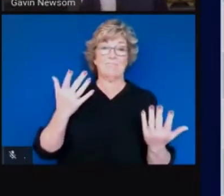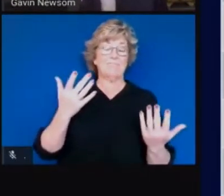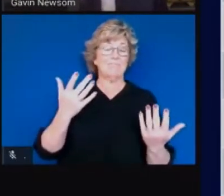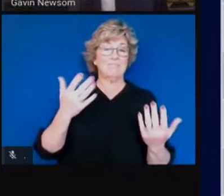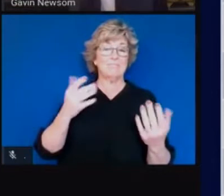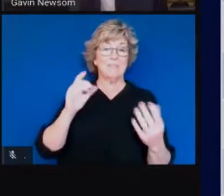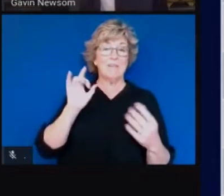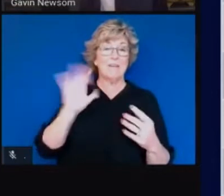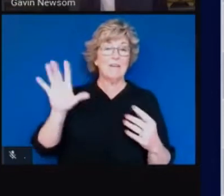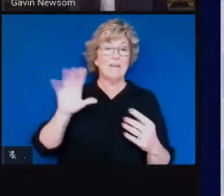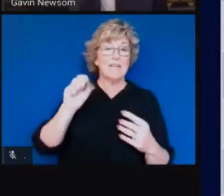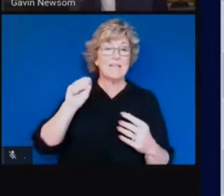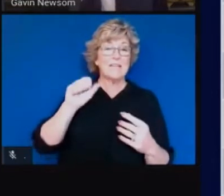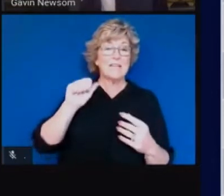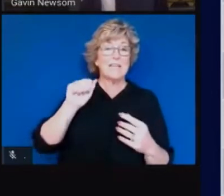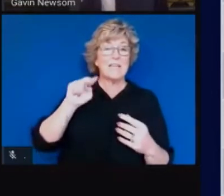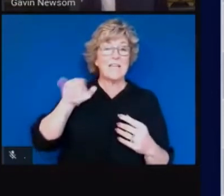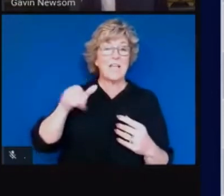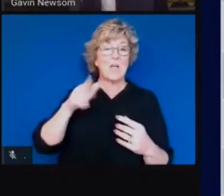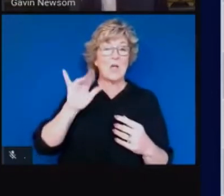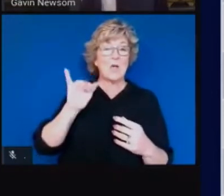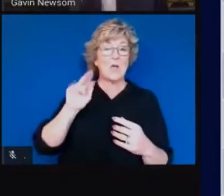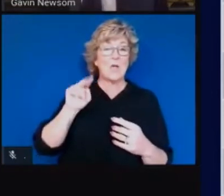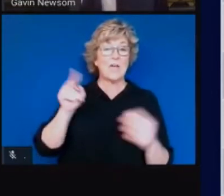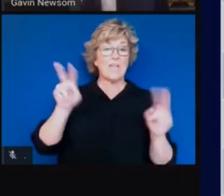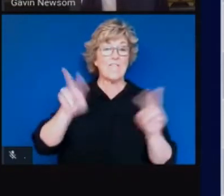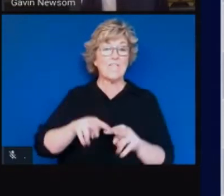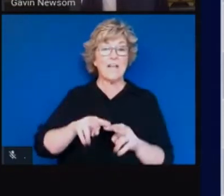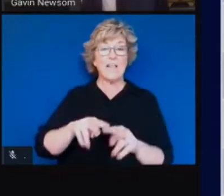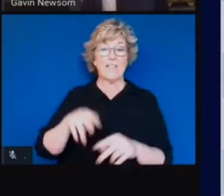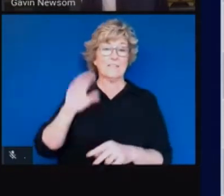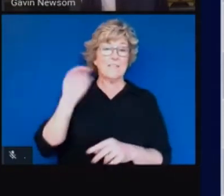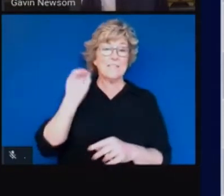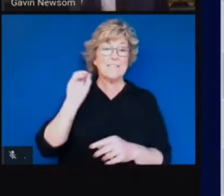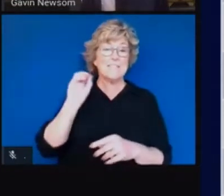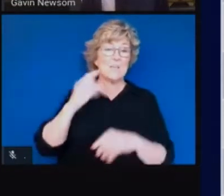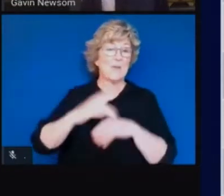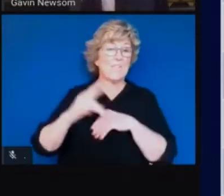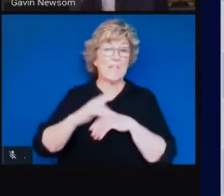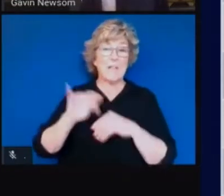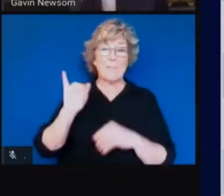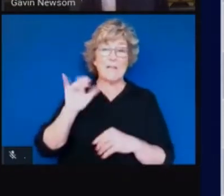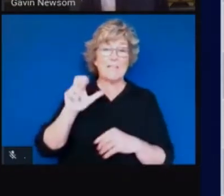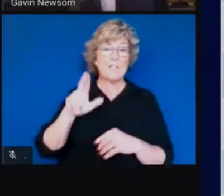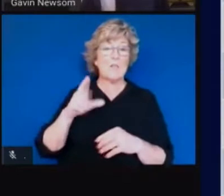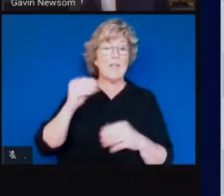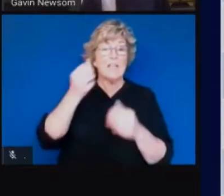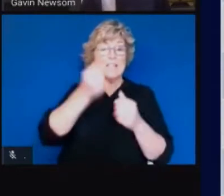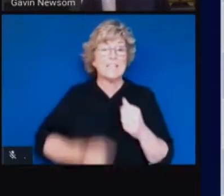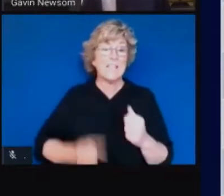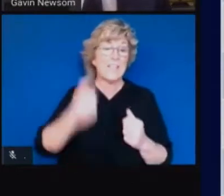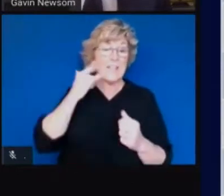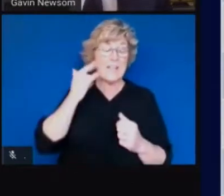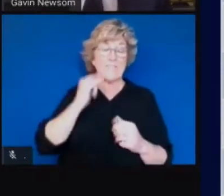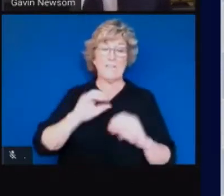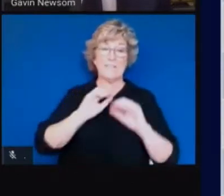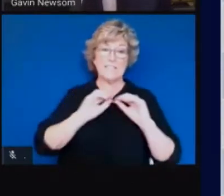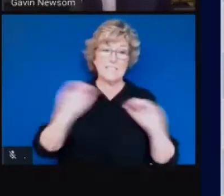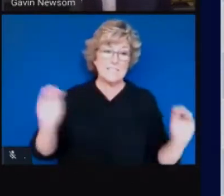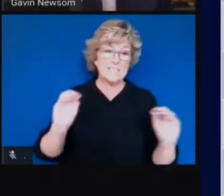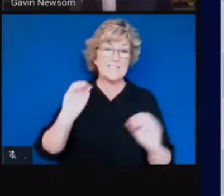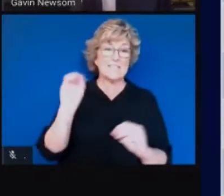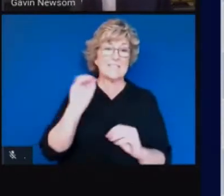Joaquin Valley at 0%, and in Southern California, the most populous part of our state at 0%, now in